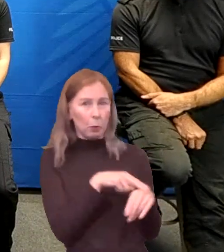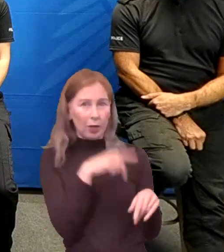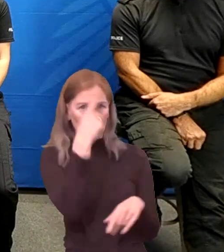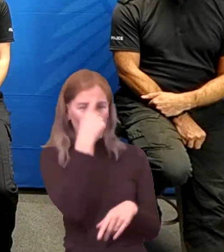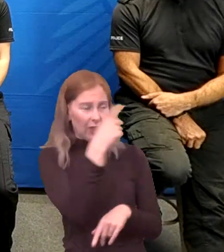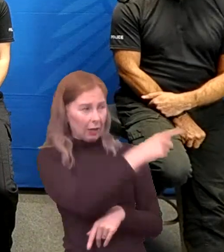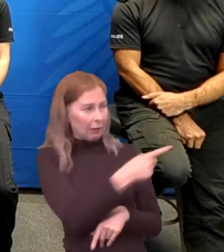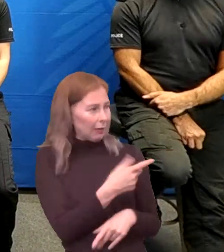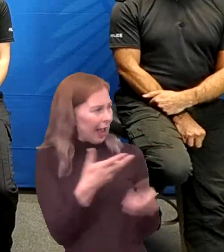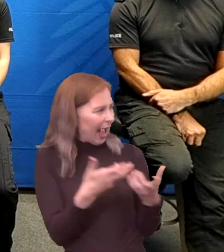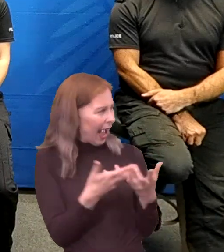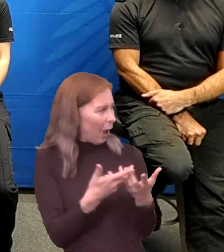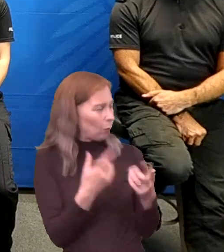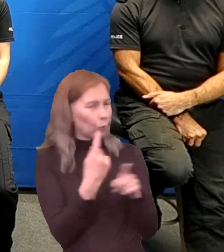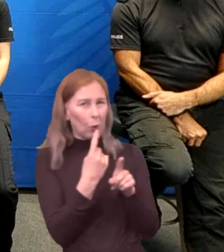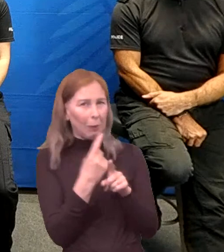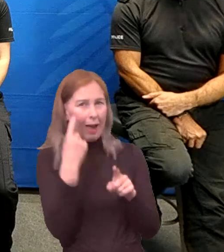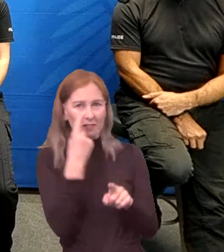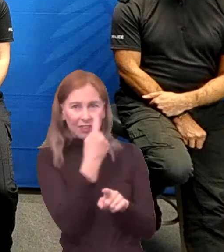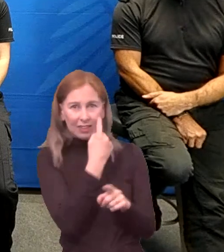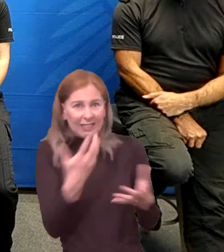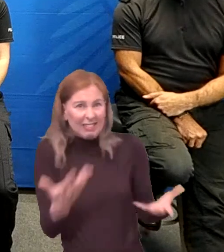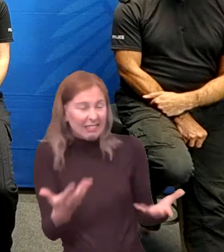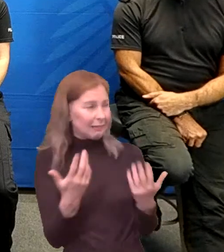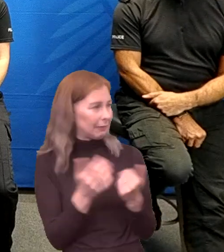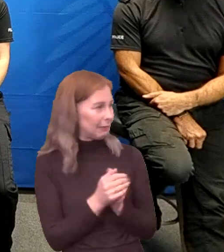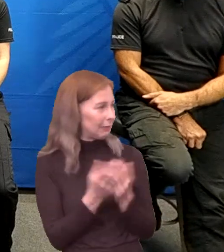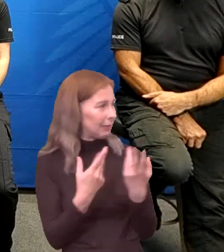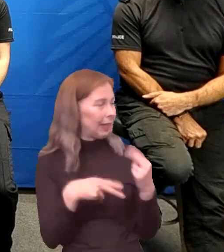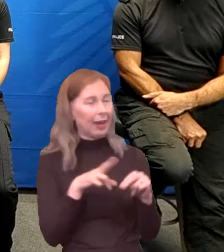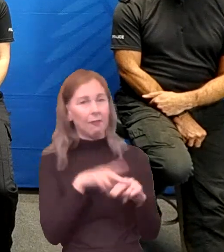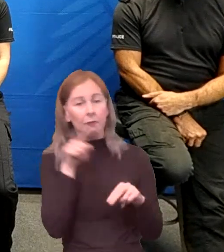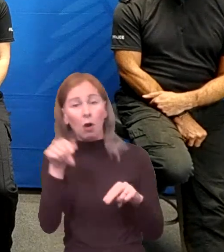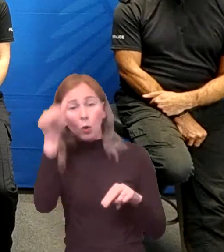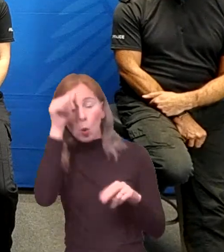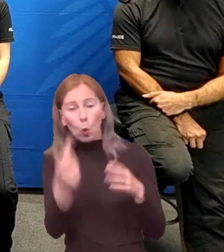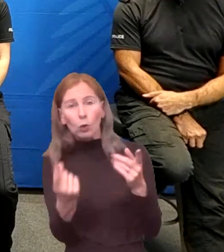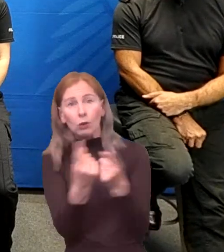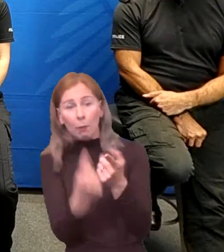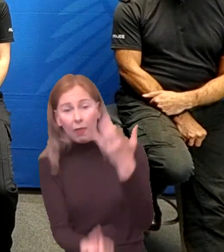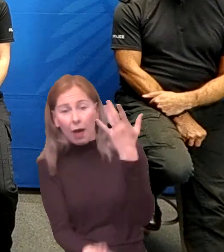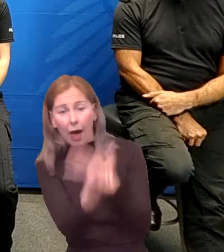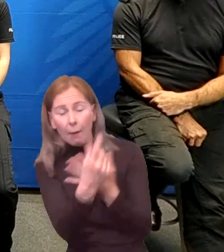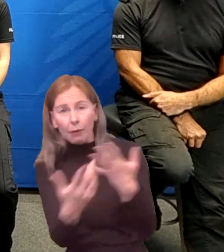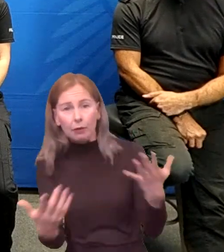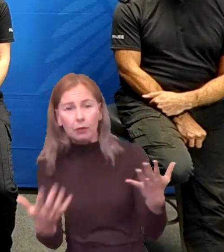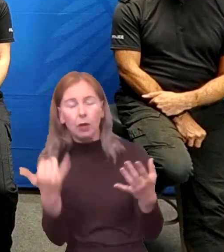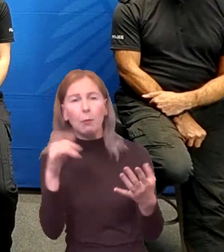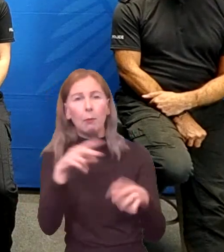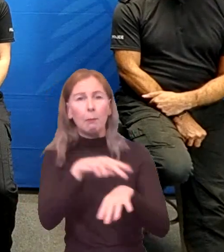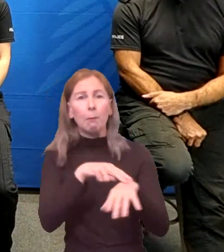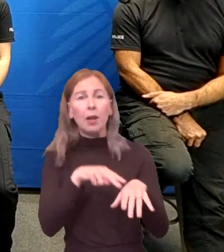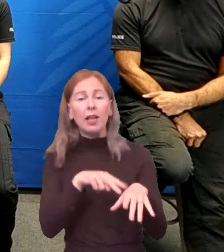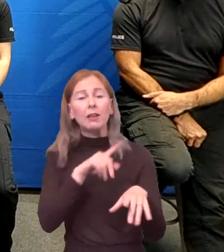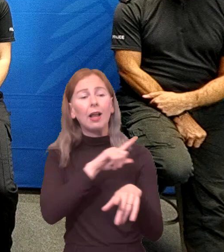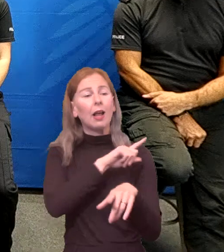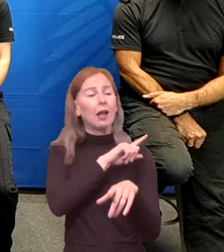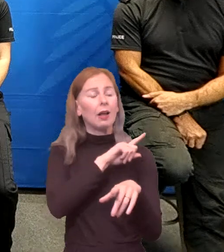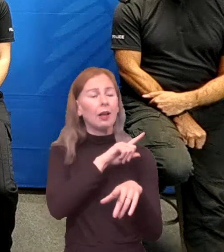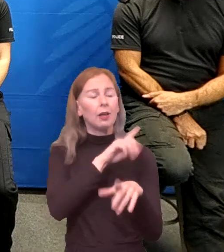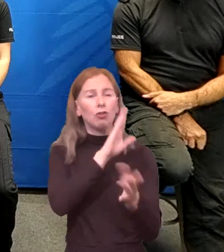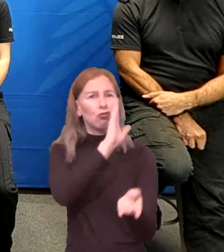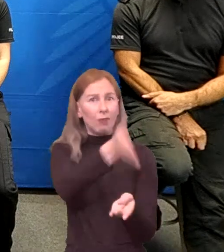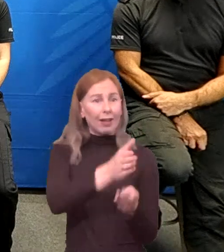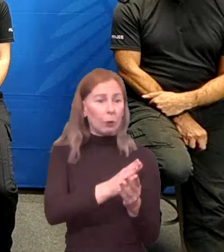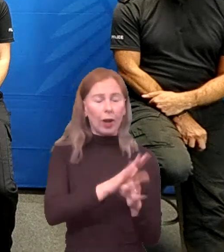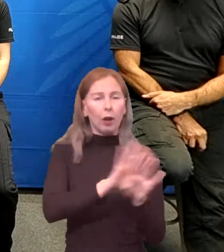how we go about doing these things? So in terms of a follow-up visit, I know you've mentioned before that an officer may not necessarily go out straight away to take a report, but we